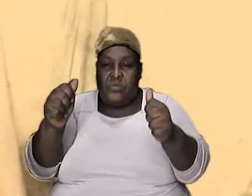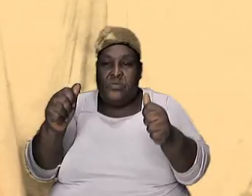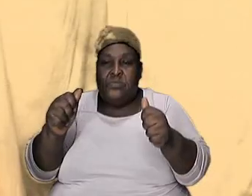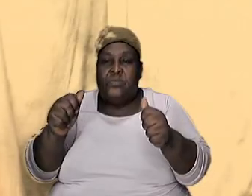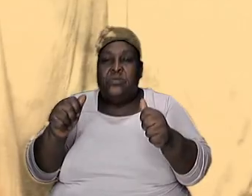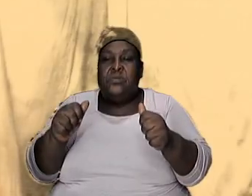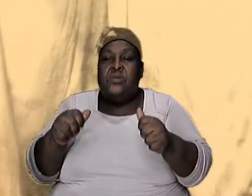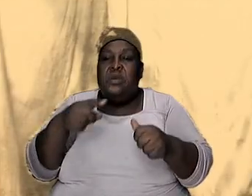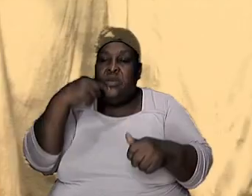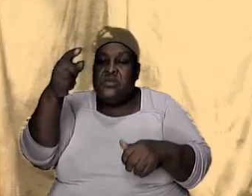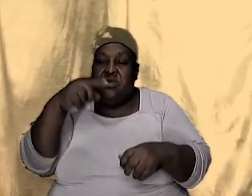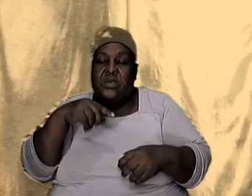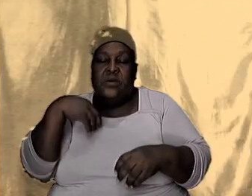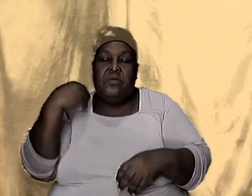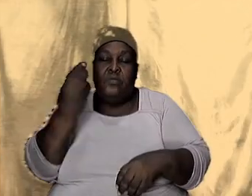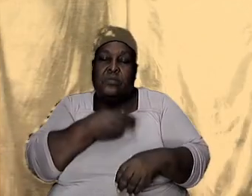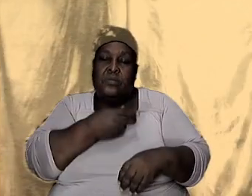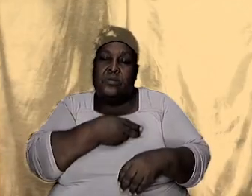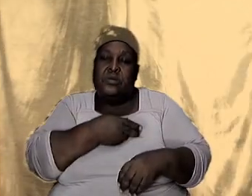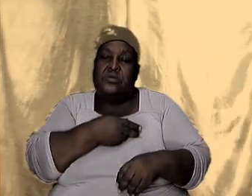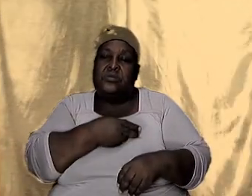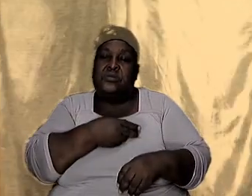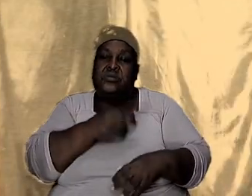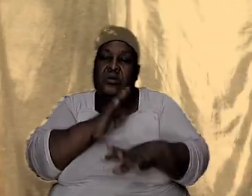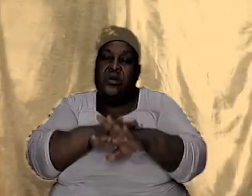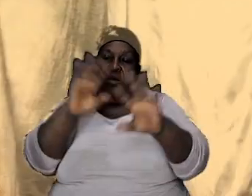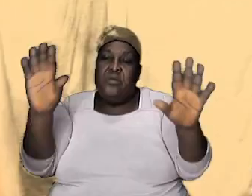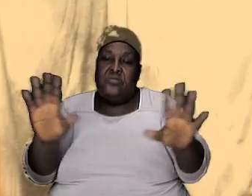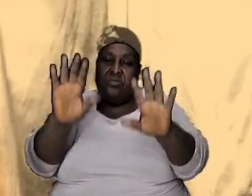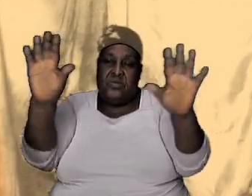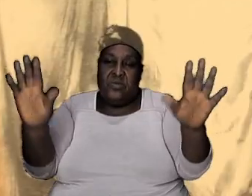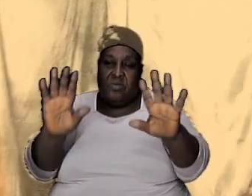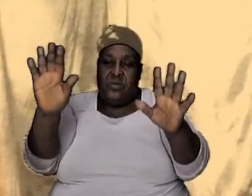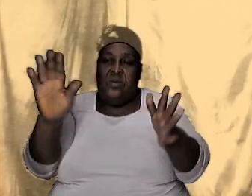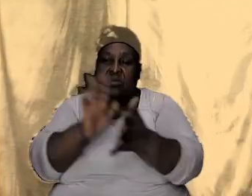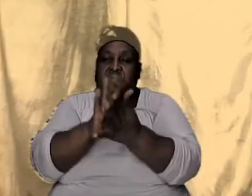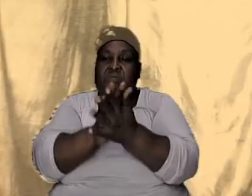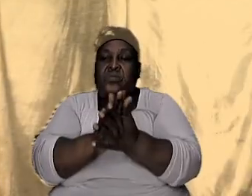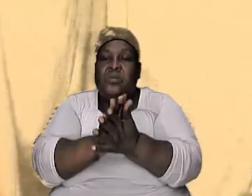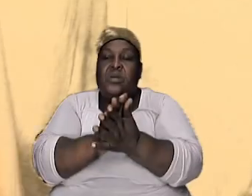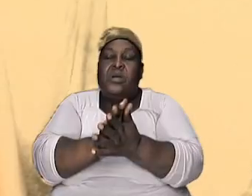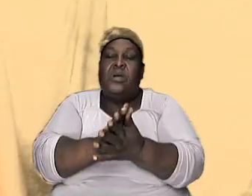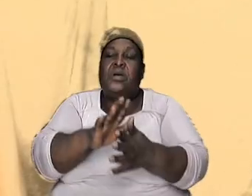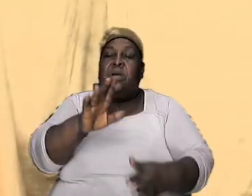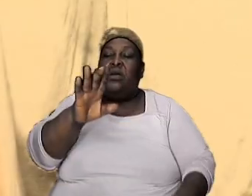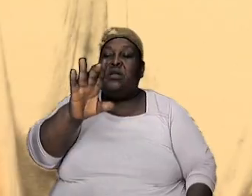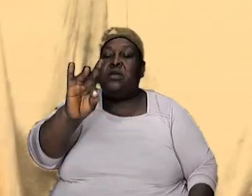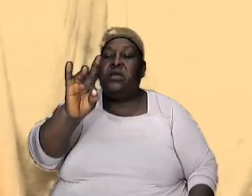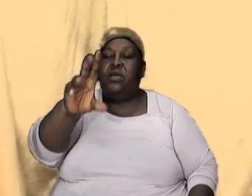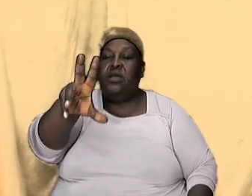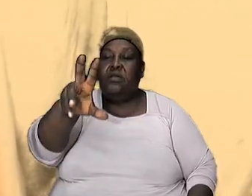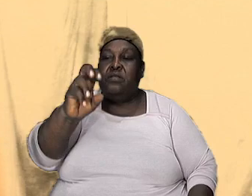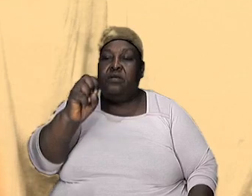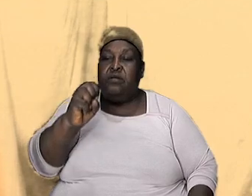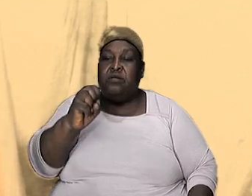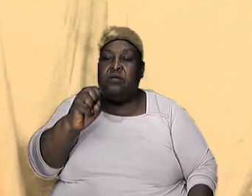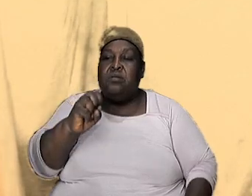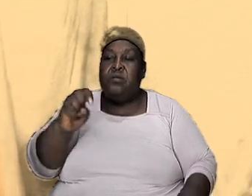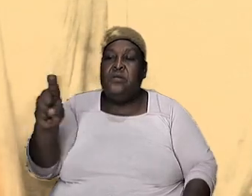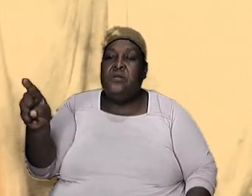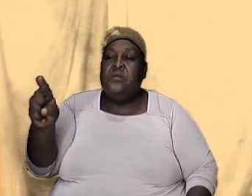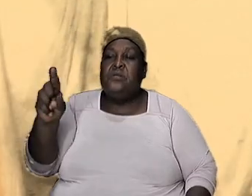to say to us that on Sunday, remember that Sunday school starts at 8:30 to